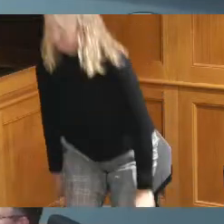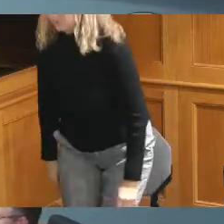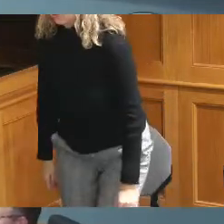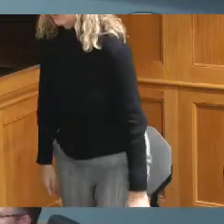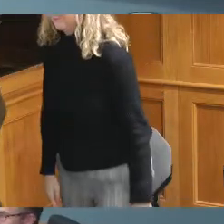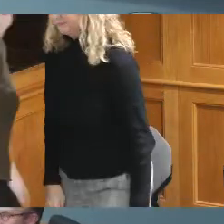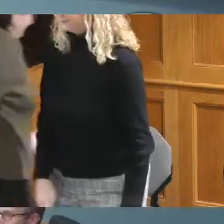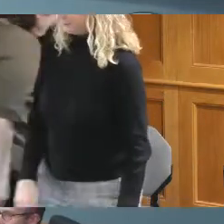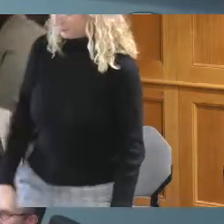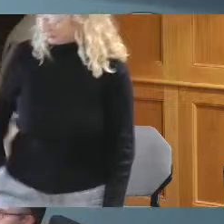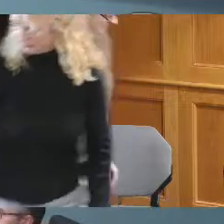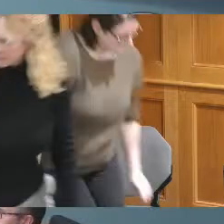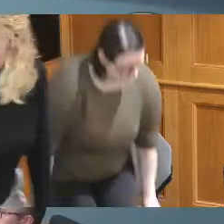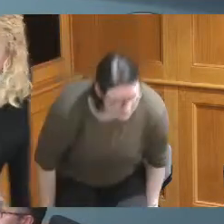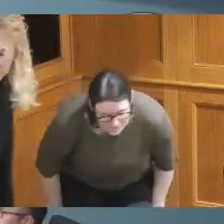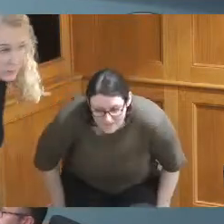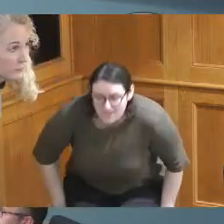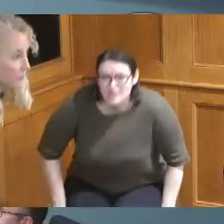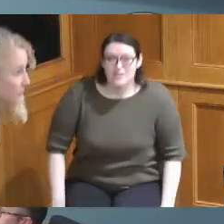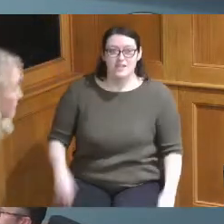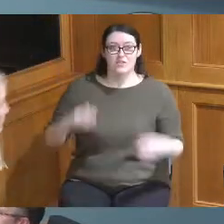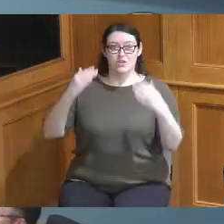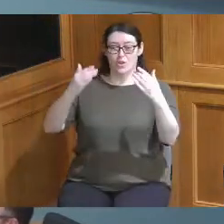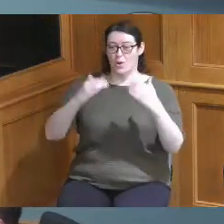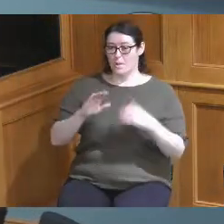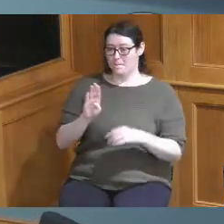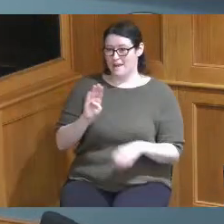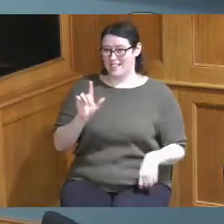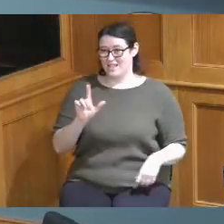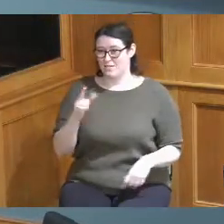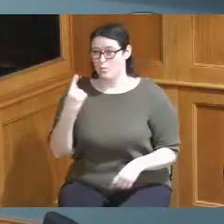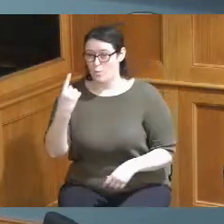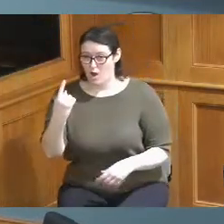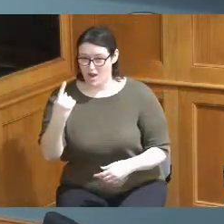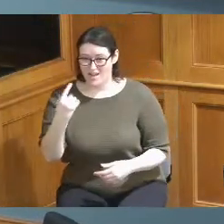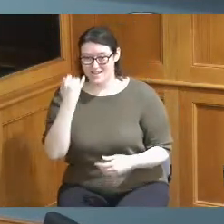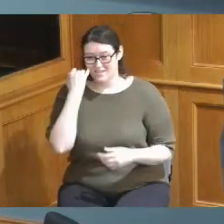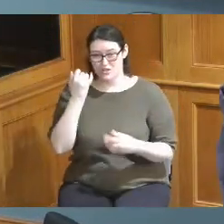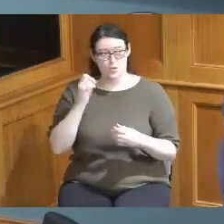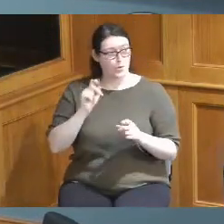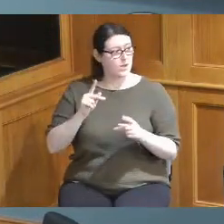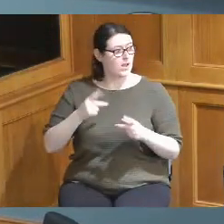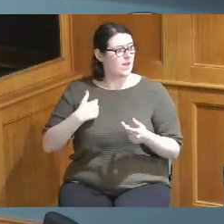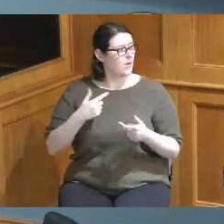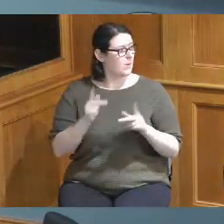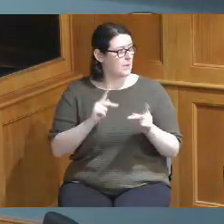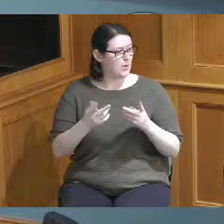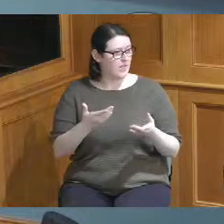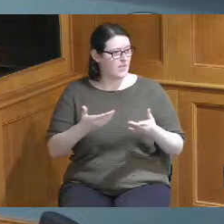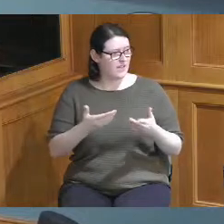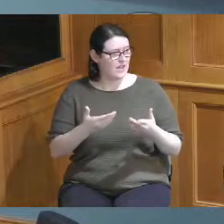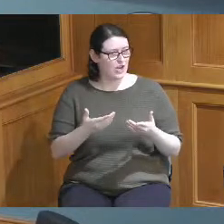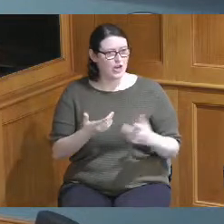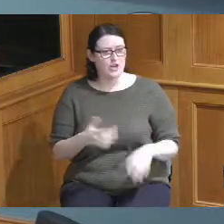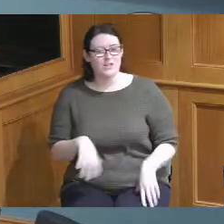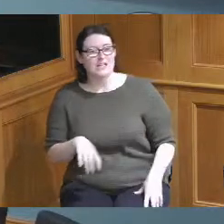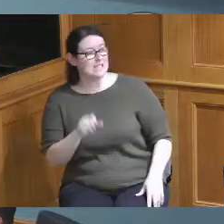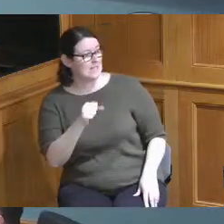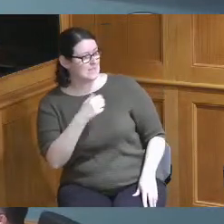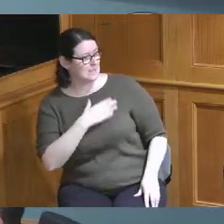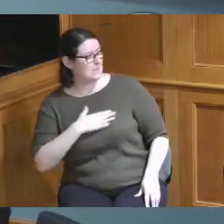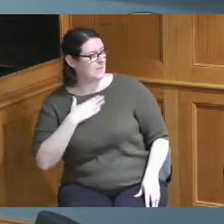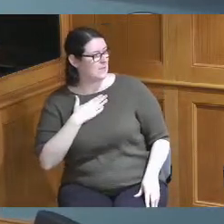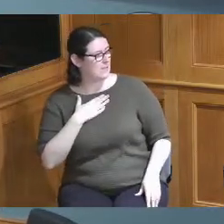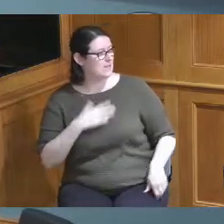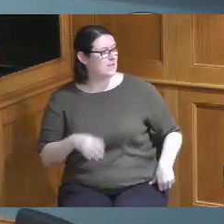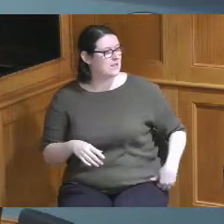leave 1, if everybody's okay. There's some people here for that. Lisa will grab them. Okay, that's why I didn't see